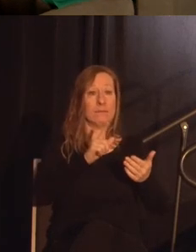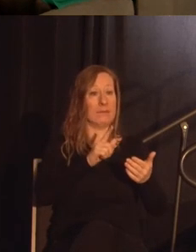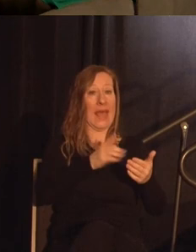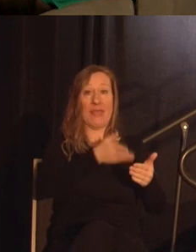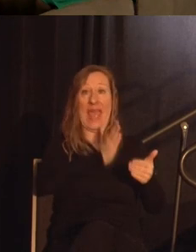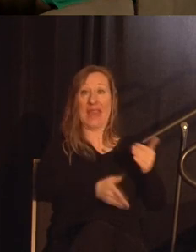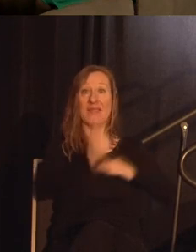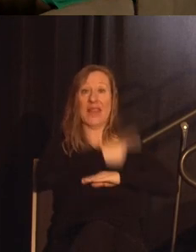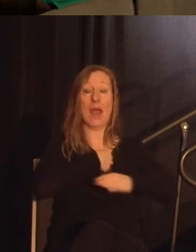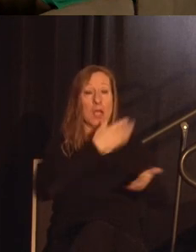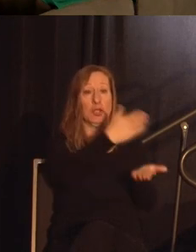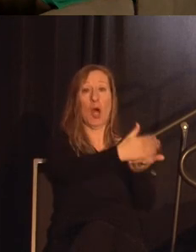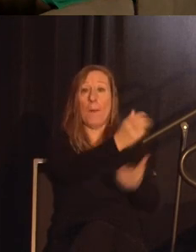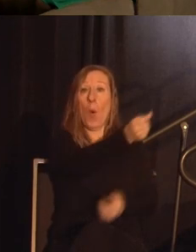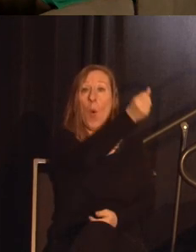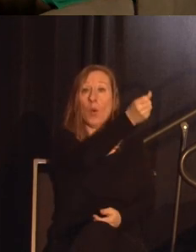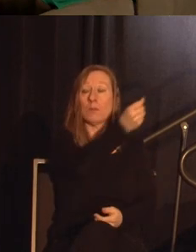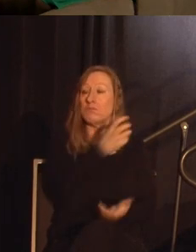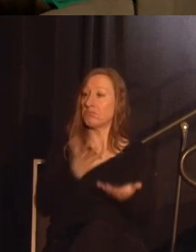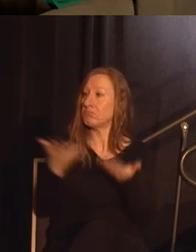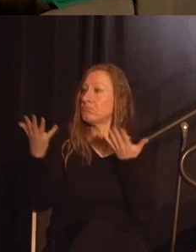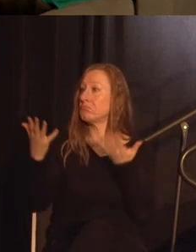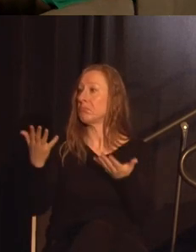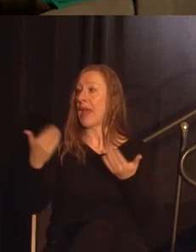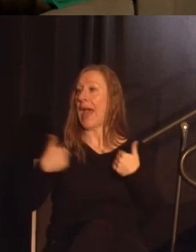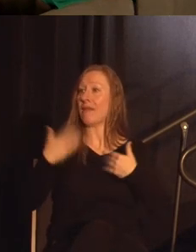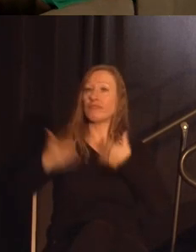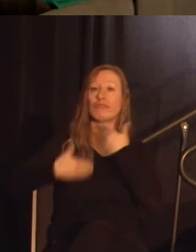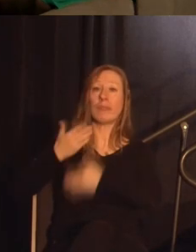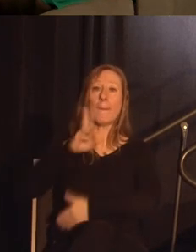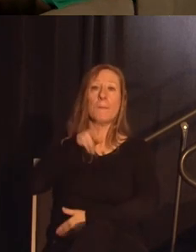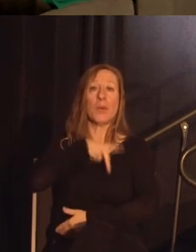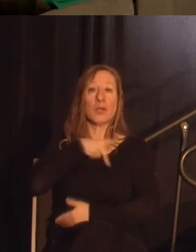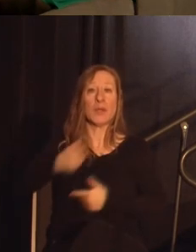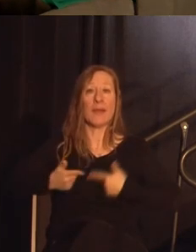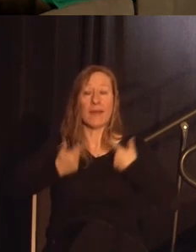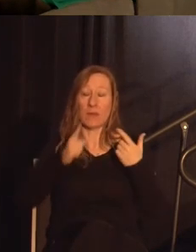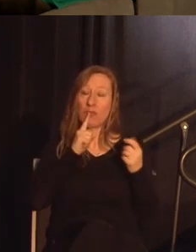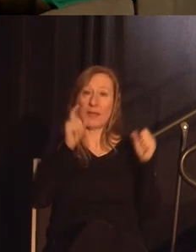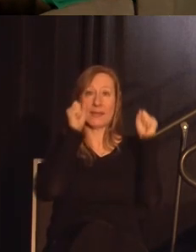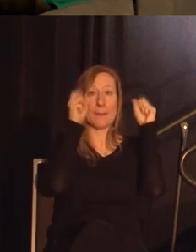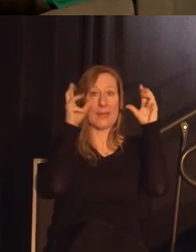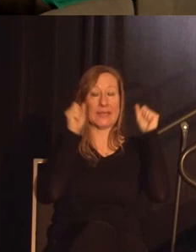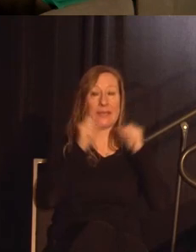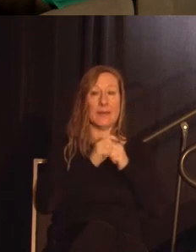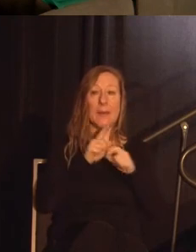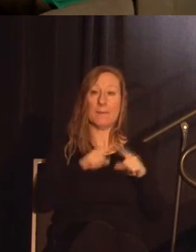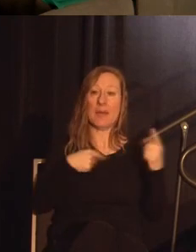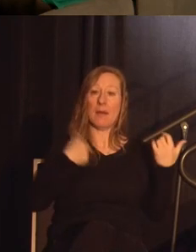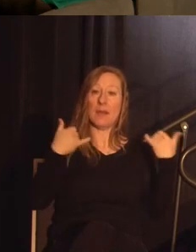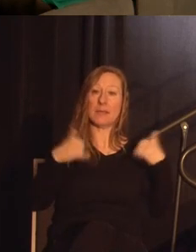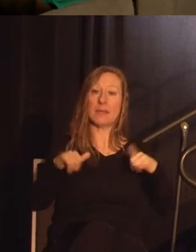my life. So that's my new setup since September, and it's amazing, but